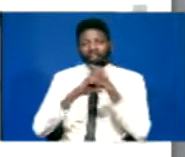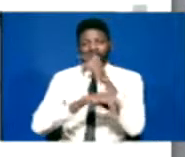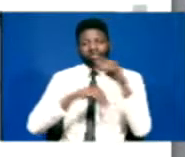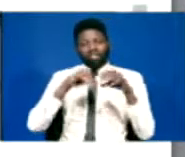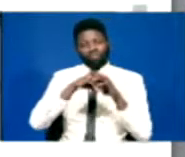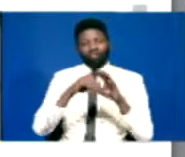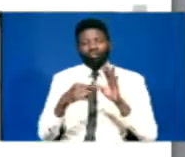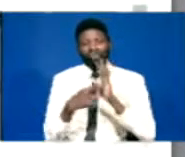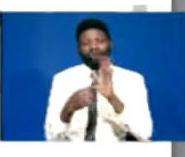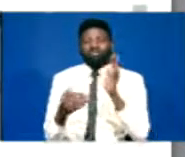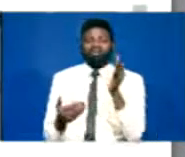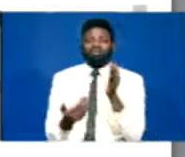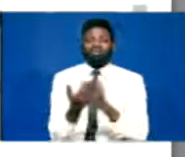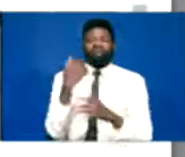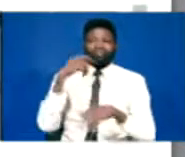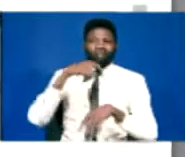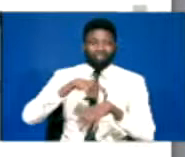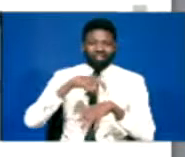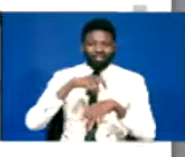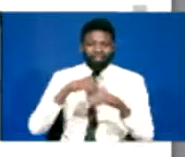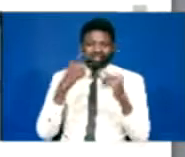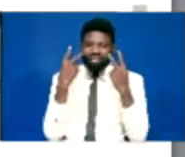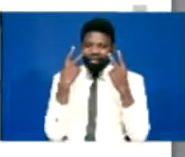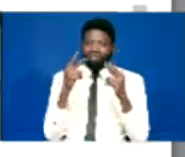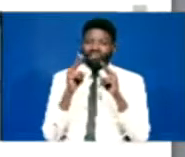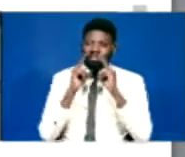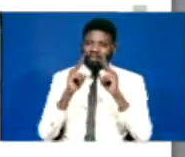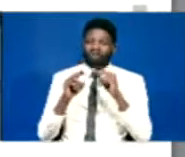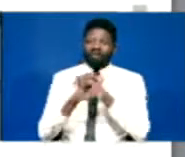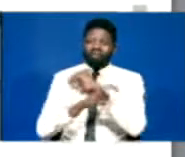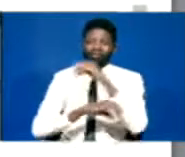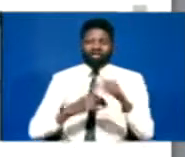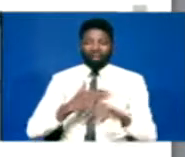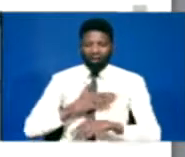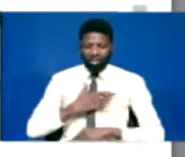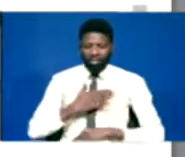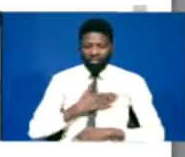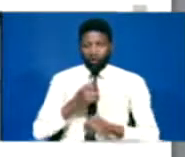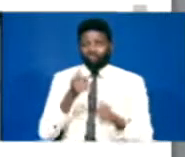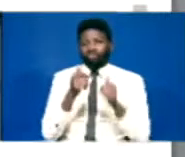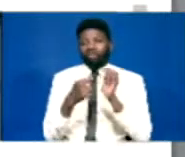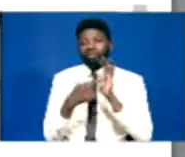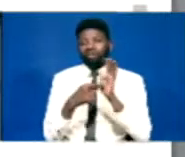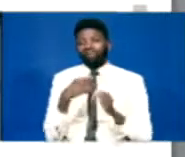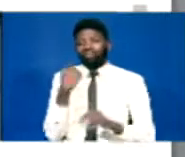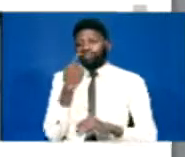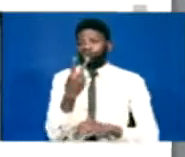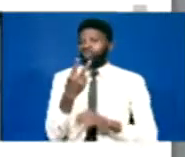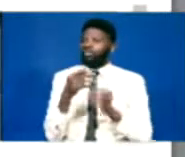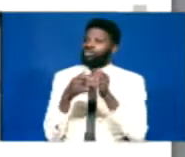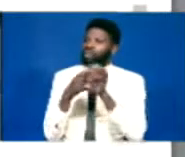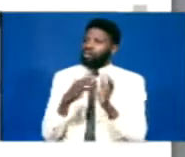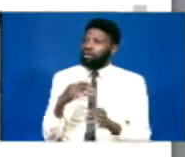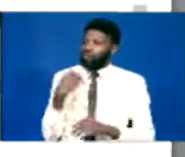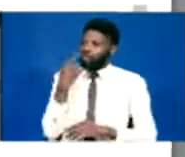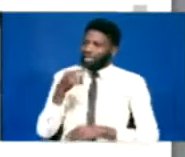so looking at peace in our country that is led by two leaders that were quite the mass movers, and that is